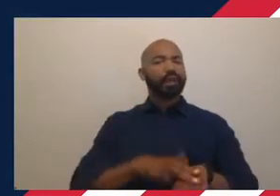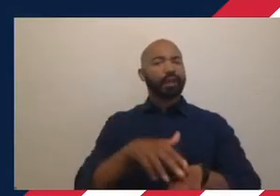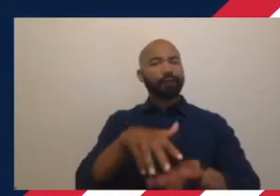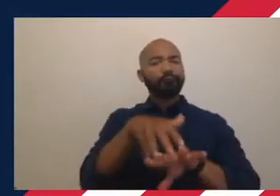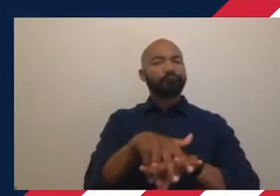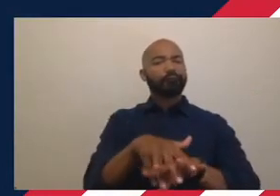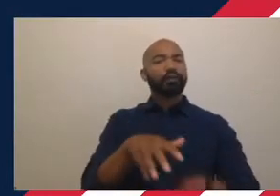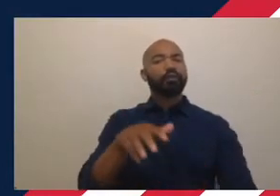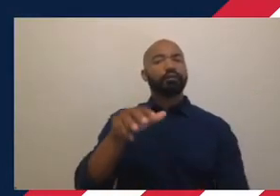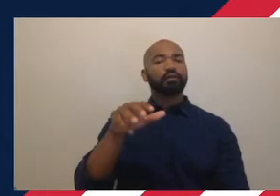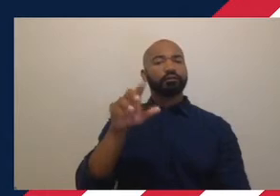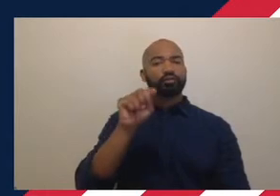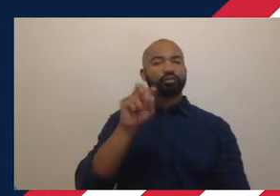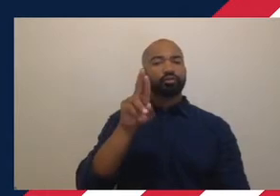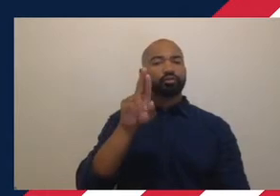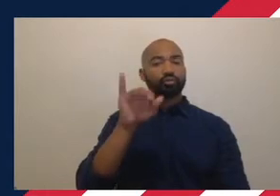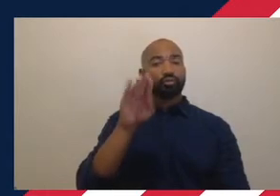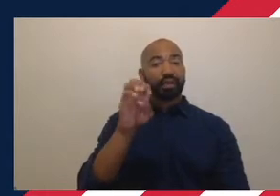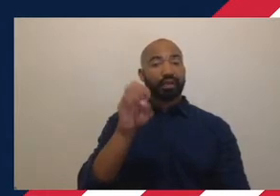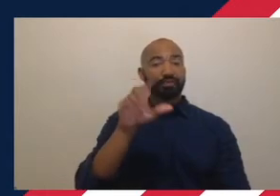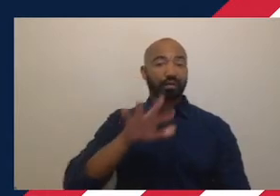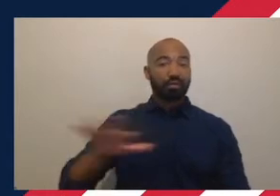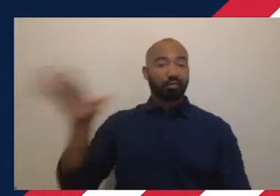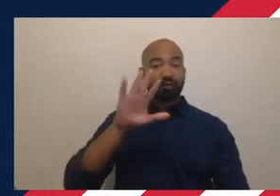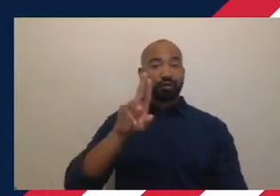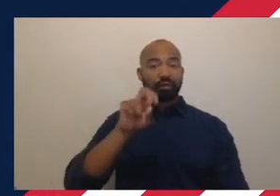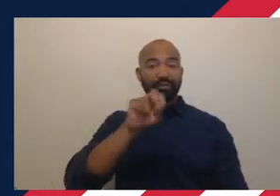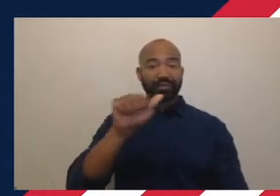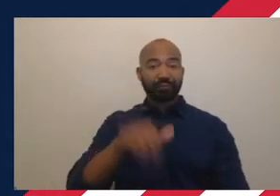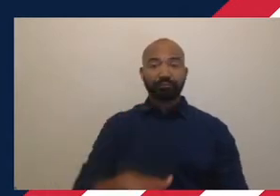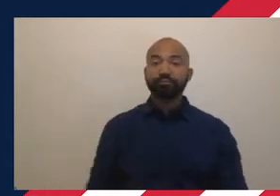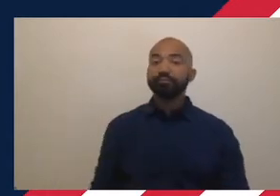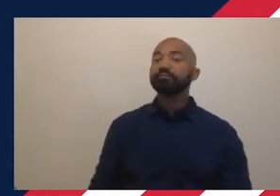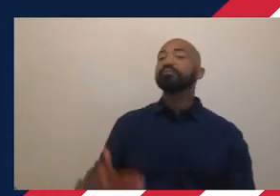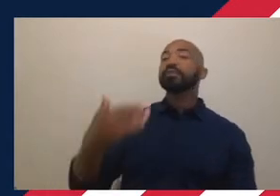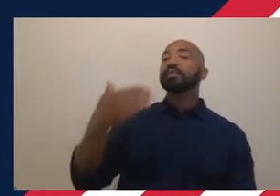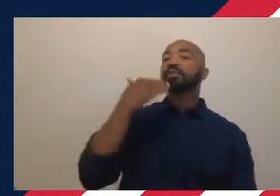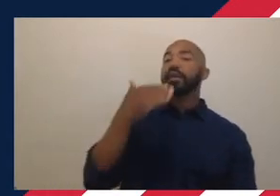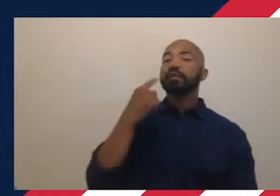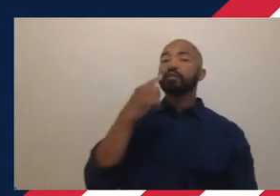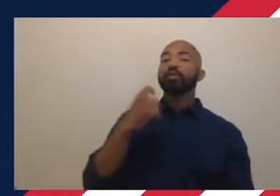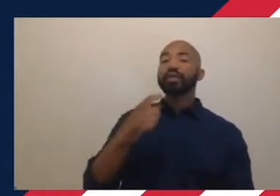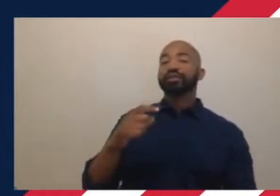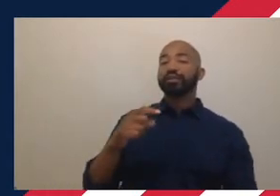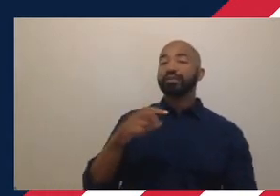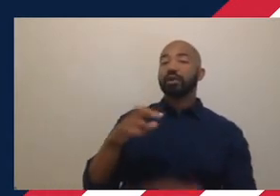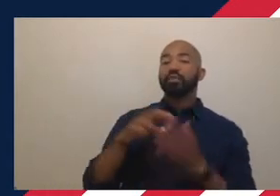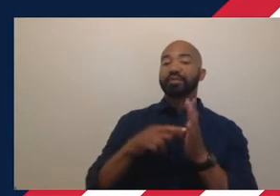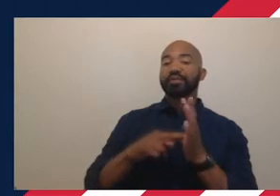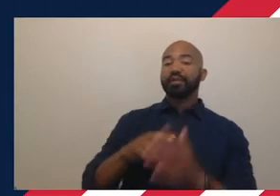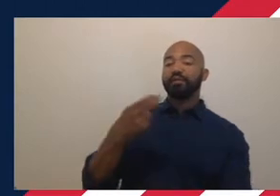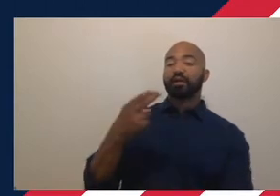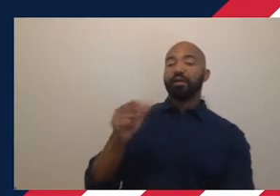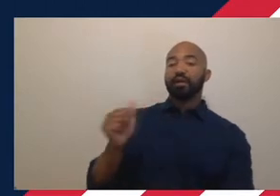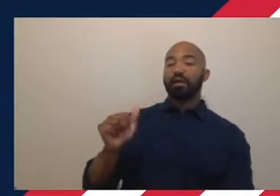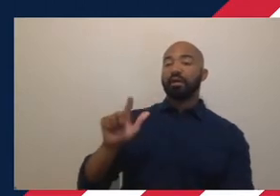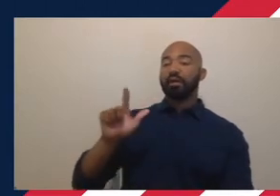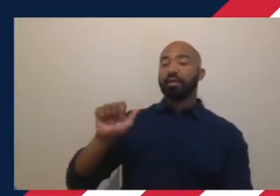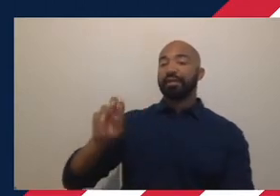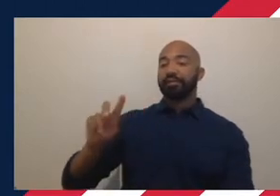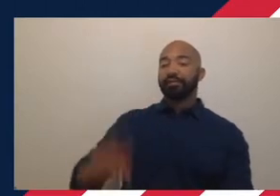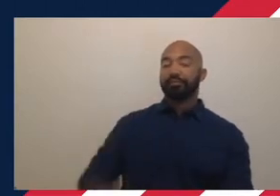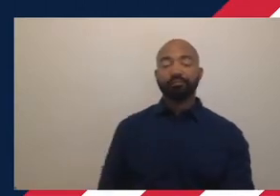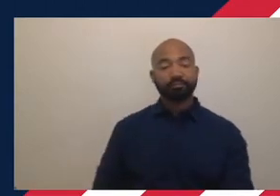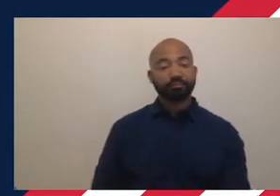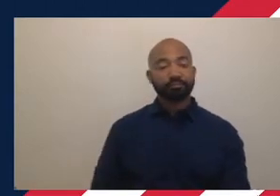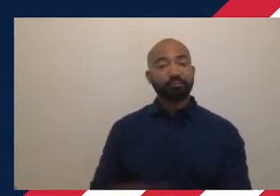Thank you for that question, Representative Holland. Here in the United States of America, tribes are looked